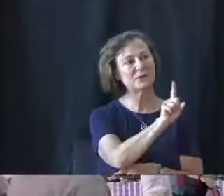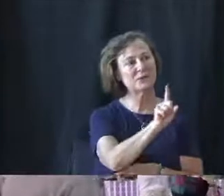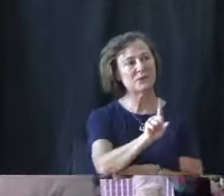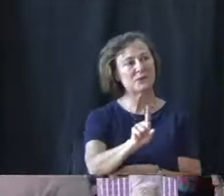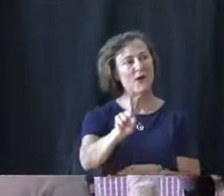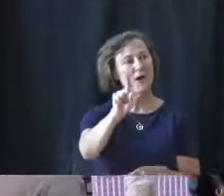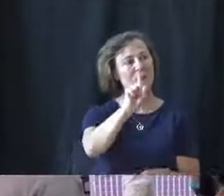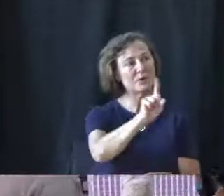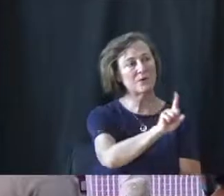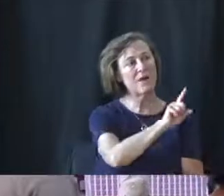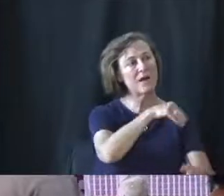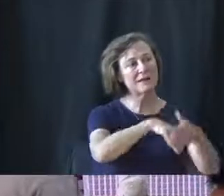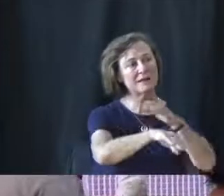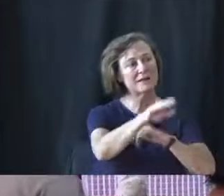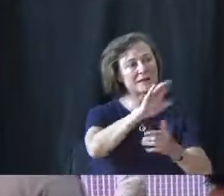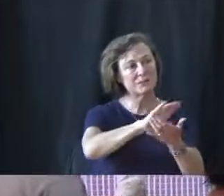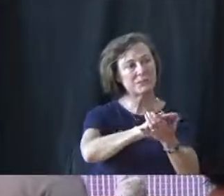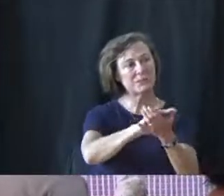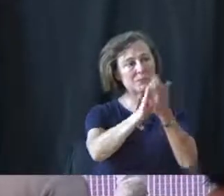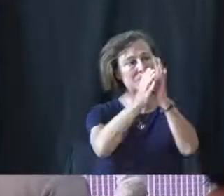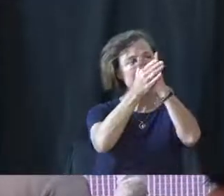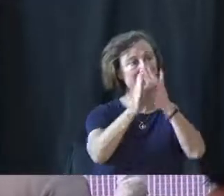Wherever you walk, walk in